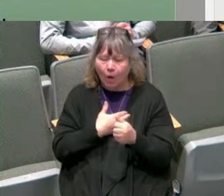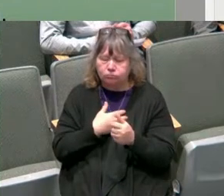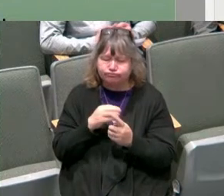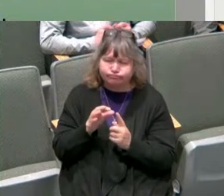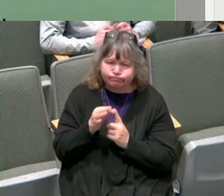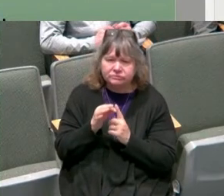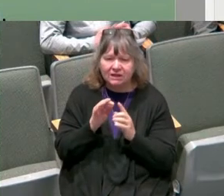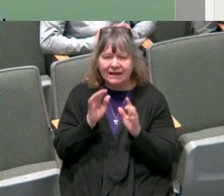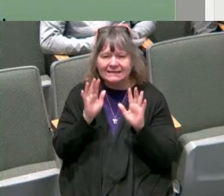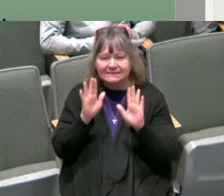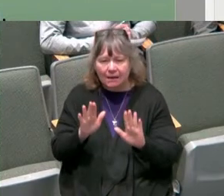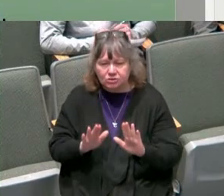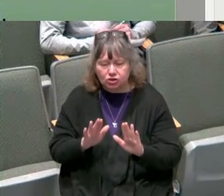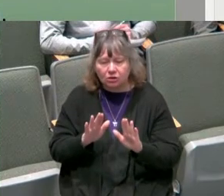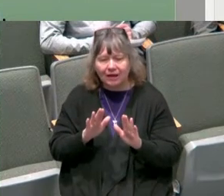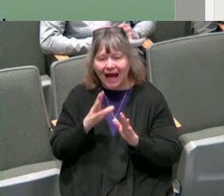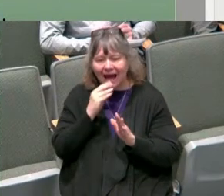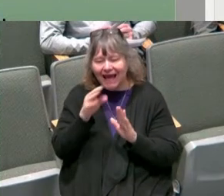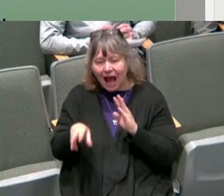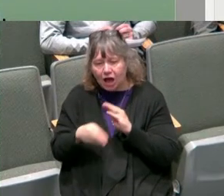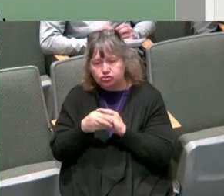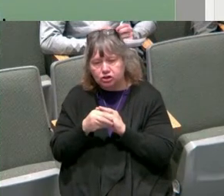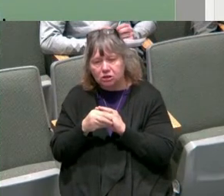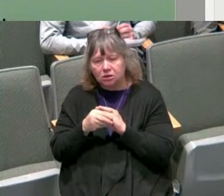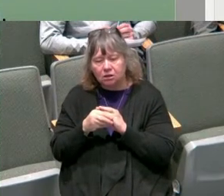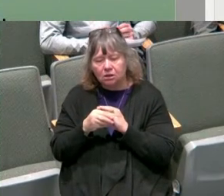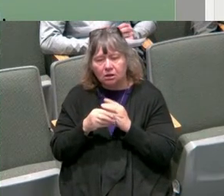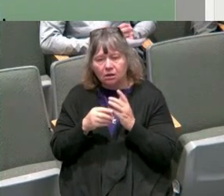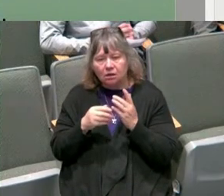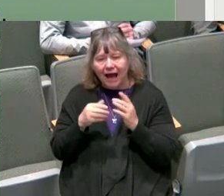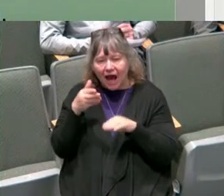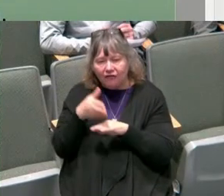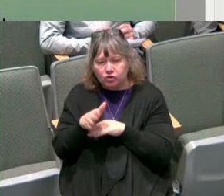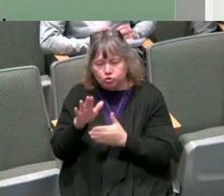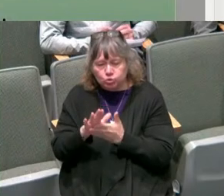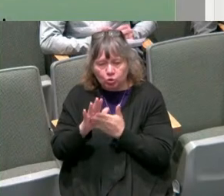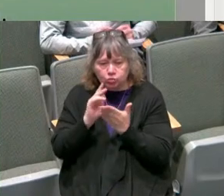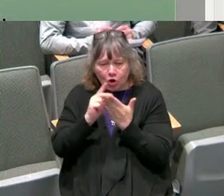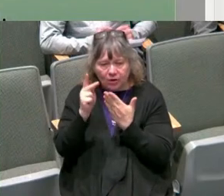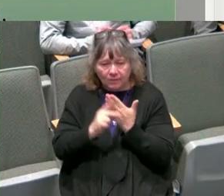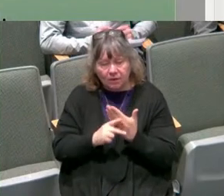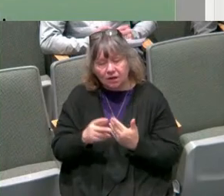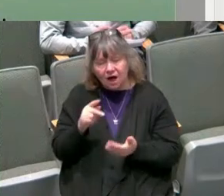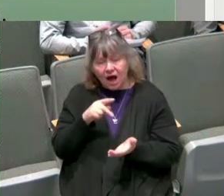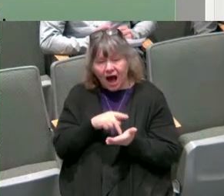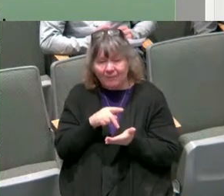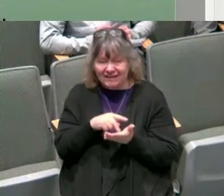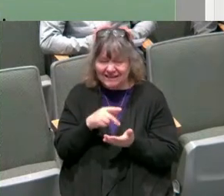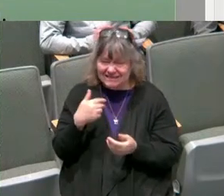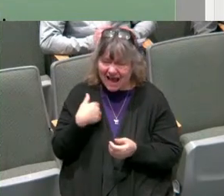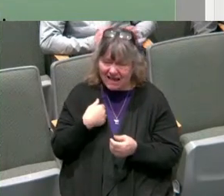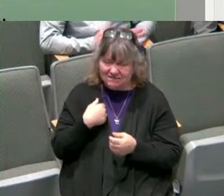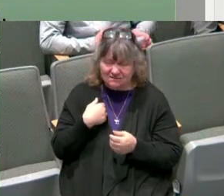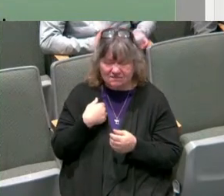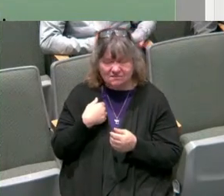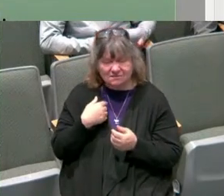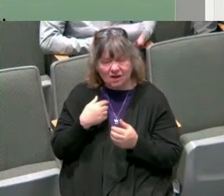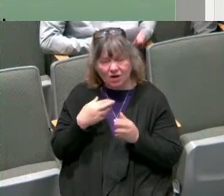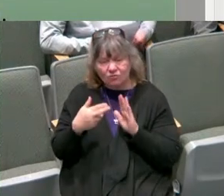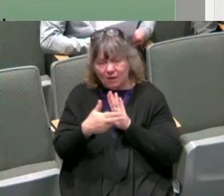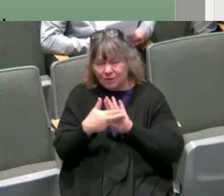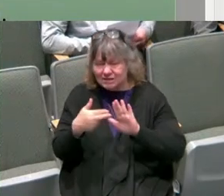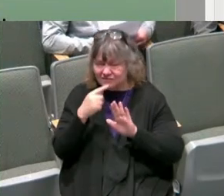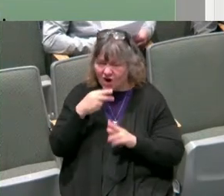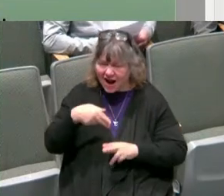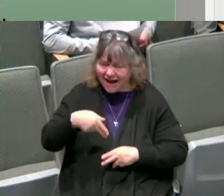educational and extracurricular programming Hopkinton has a reputation for very high performance and we want to